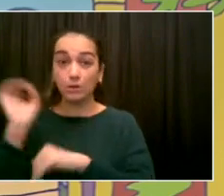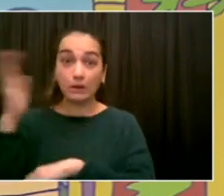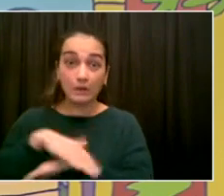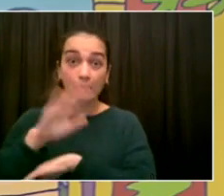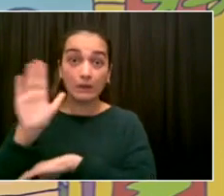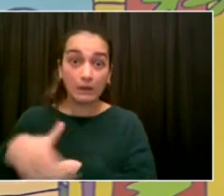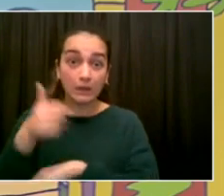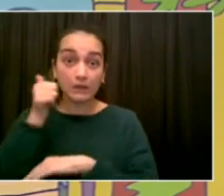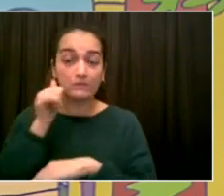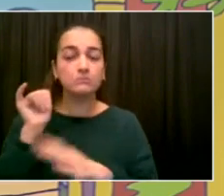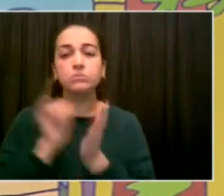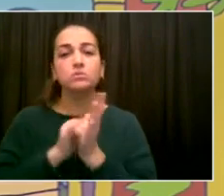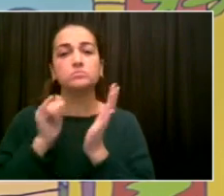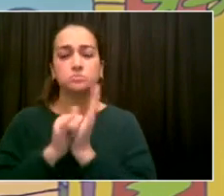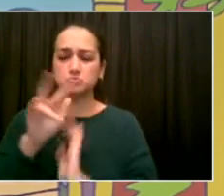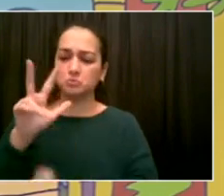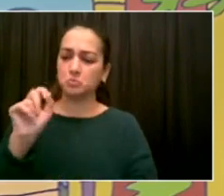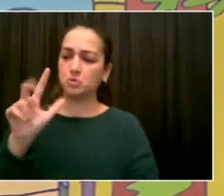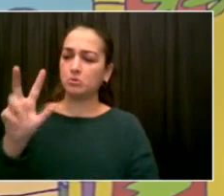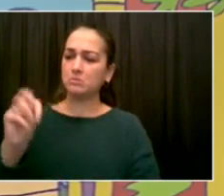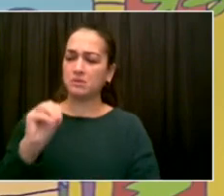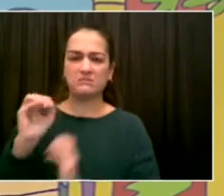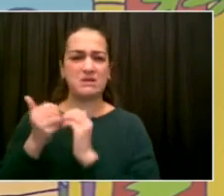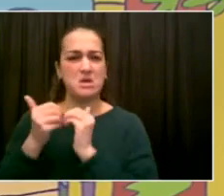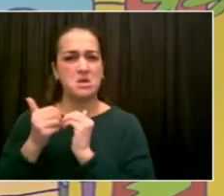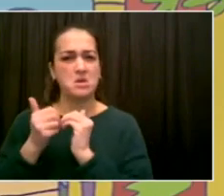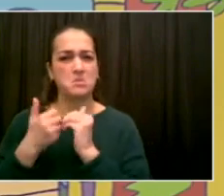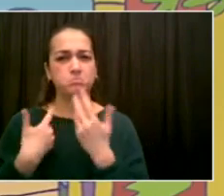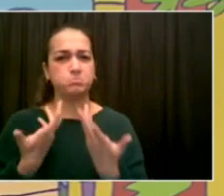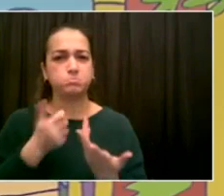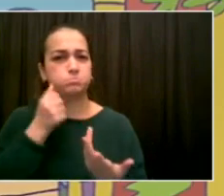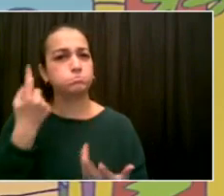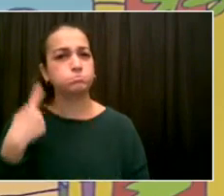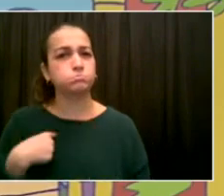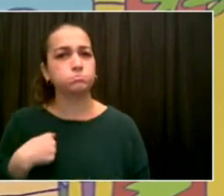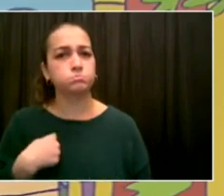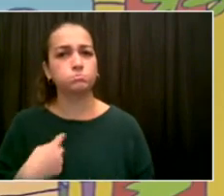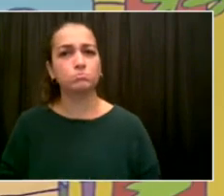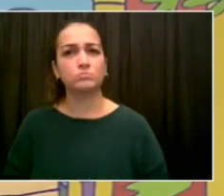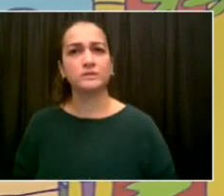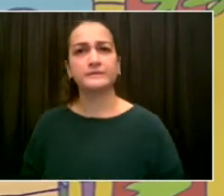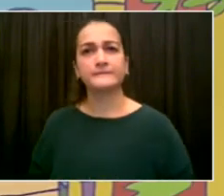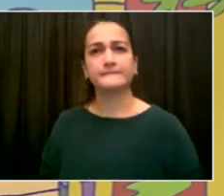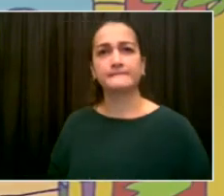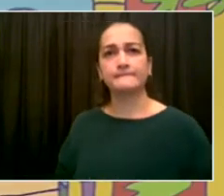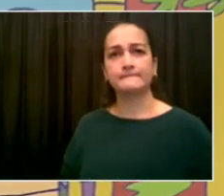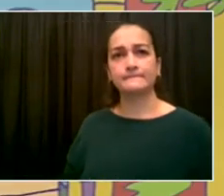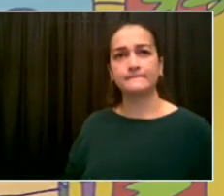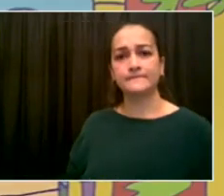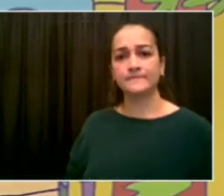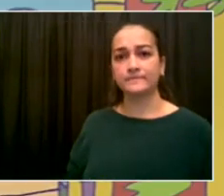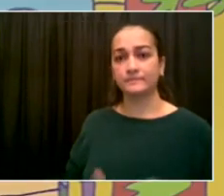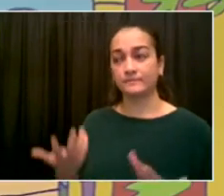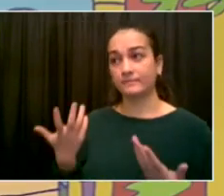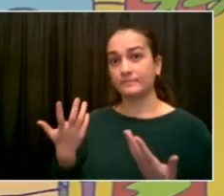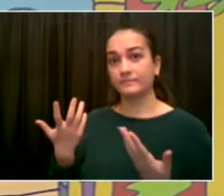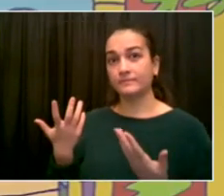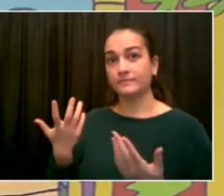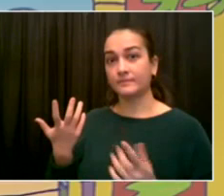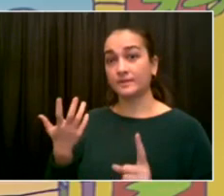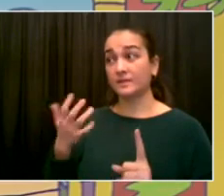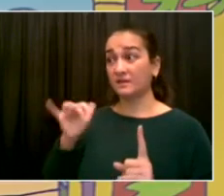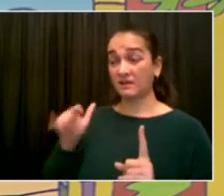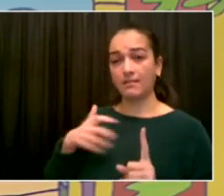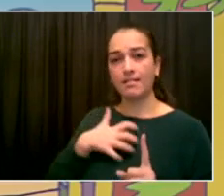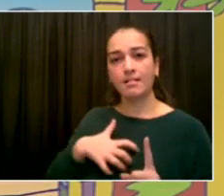But certainly I'll have the health department talk to you about ways that they are putting in safeguards to make sure it doesn't happen again. But these folks did the wrong thing. They got caught. They're